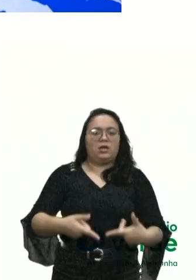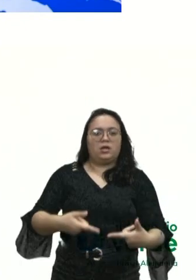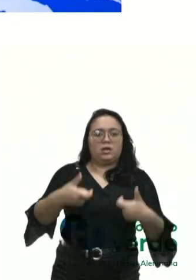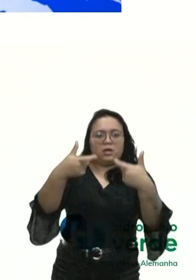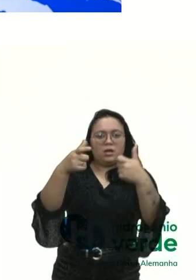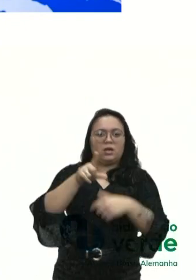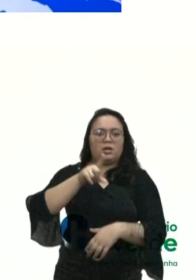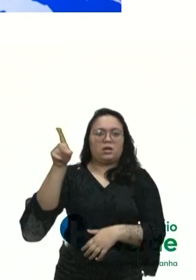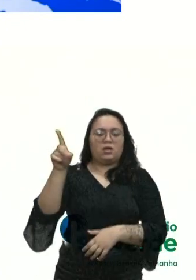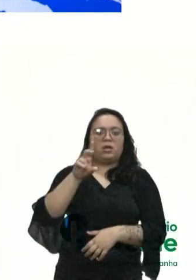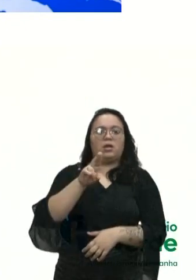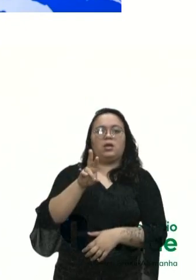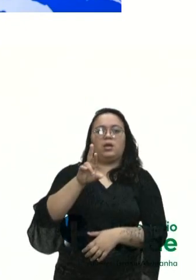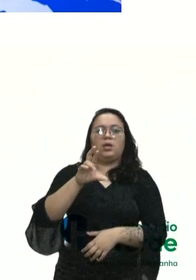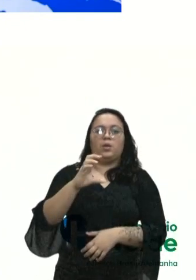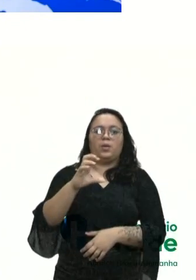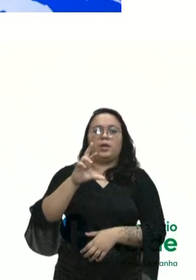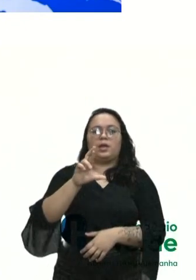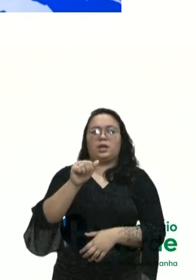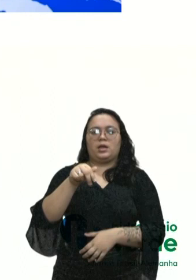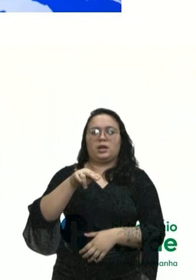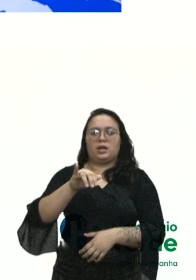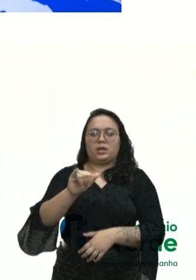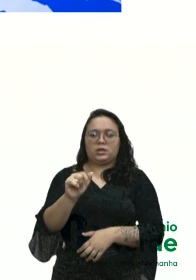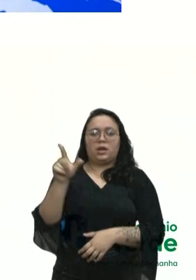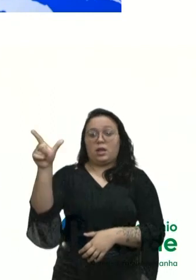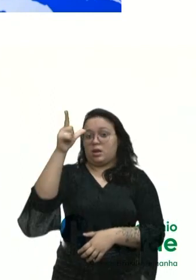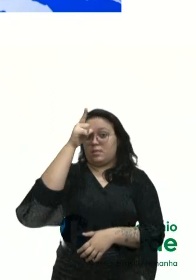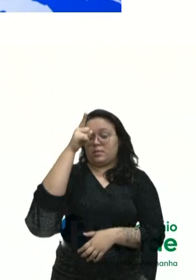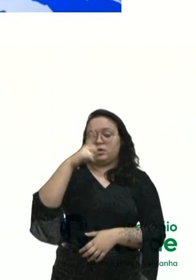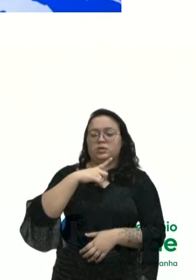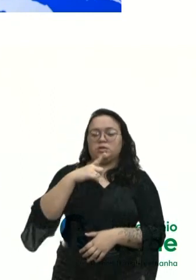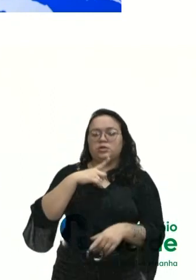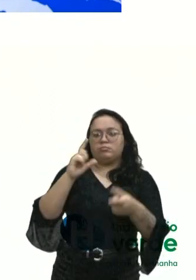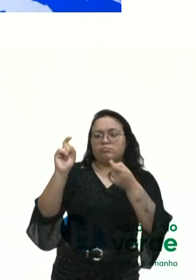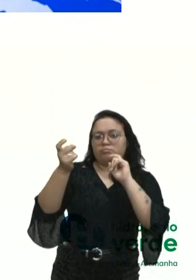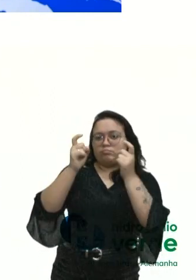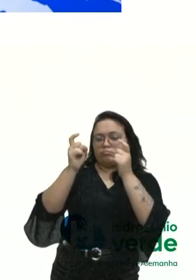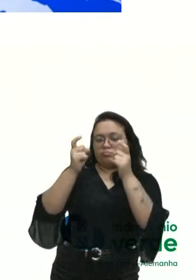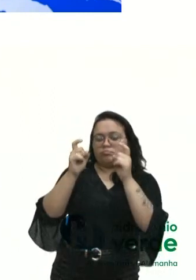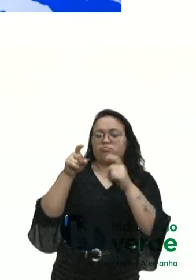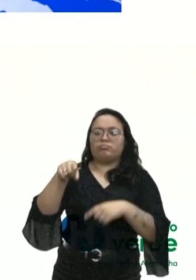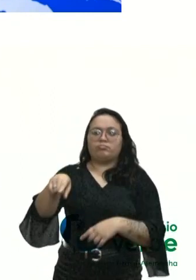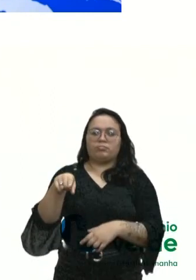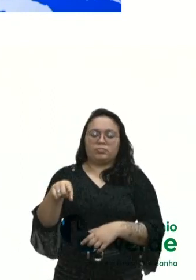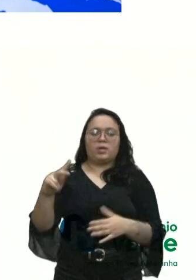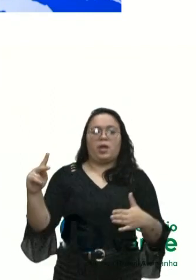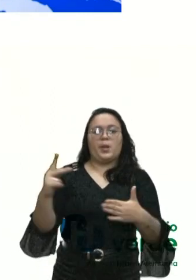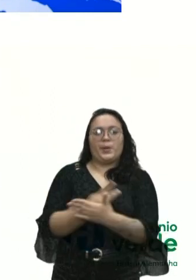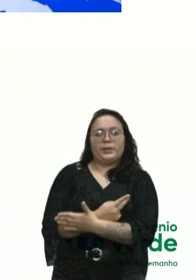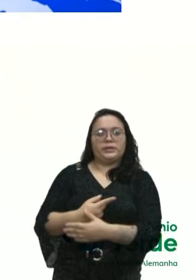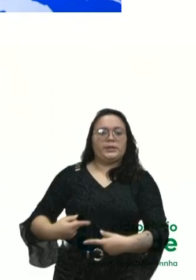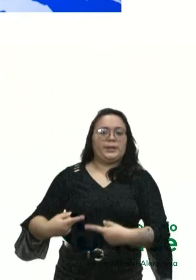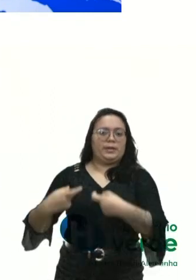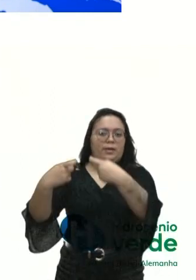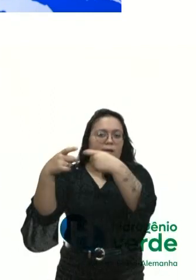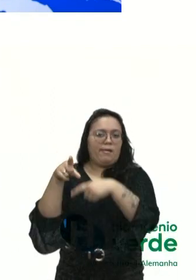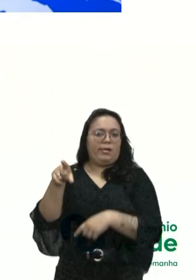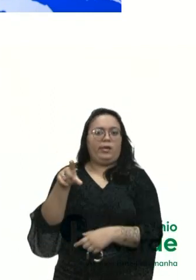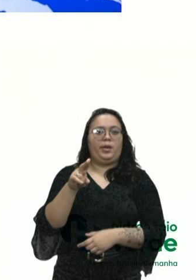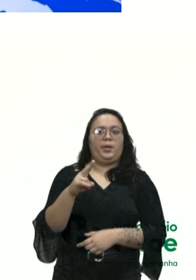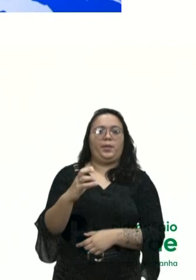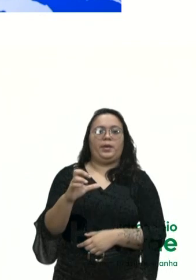Alemanha tinha plano como fazer essa transição com temas, e aí aconteceu essa guerra da Ucrânia que and then